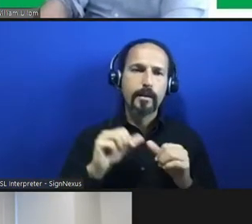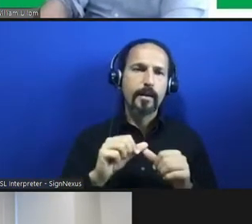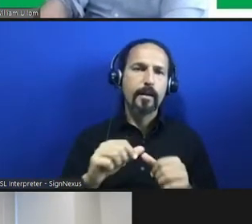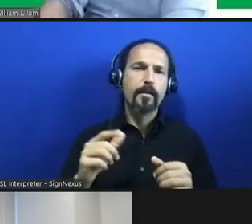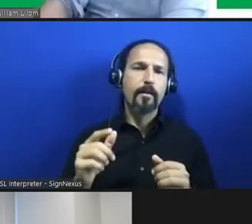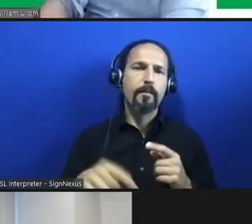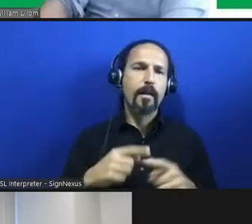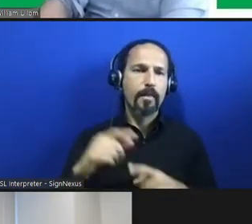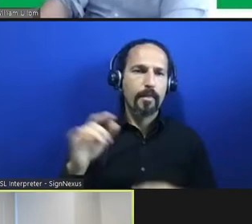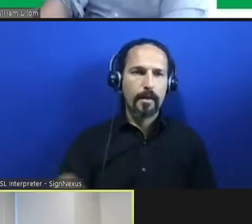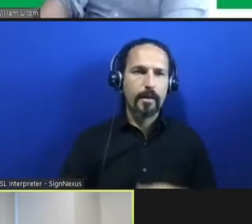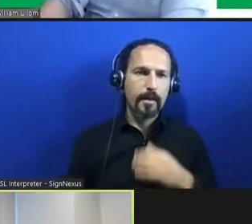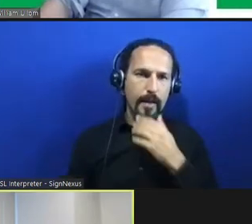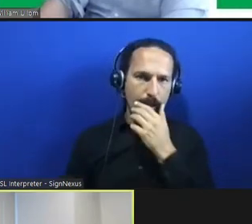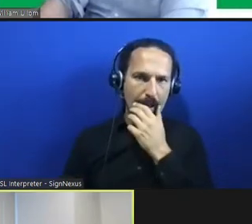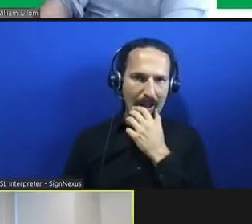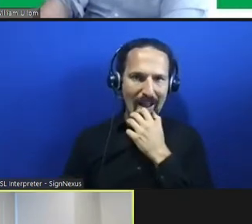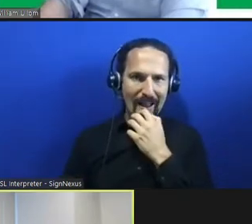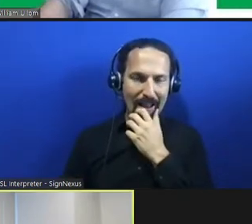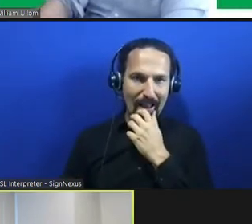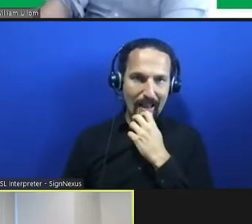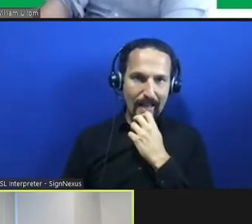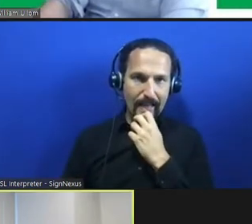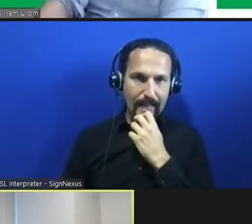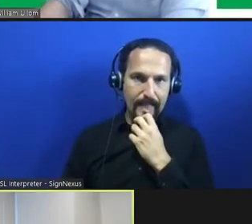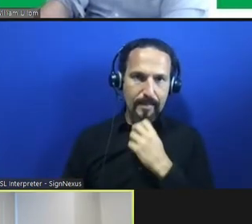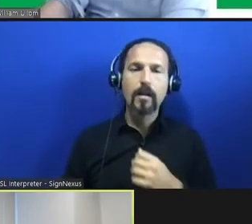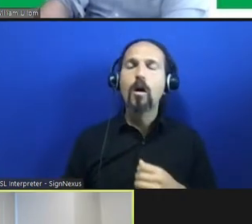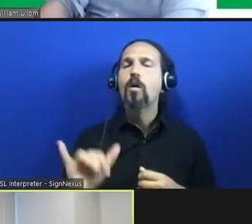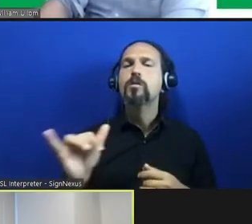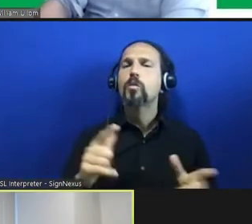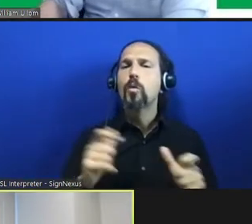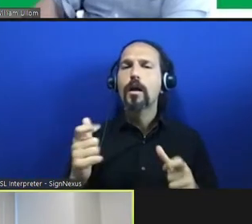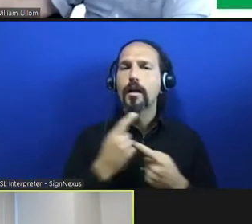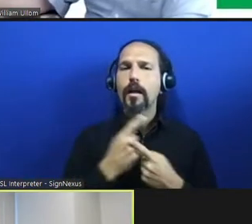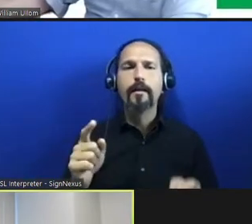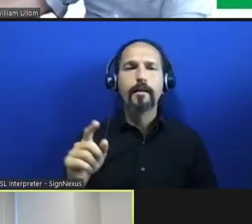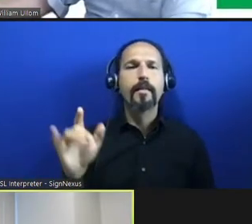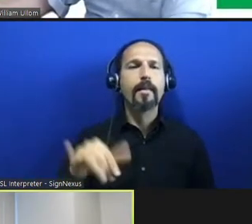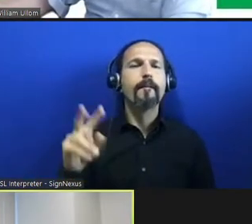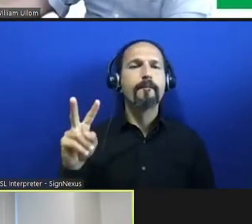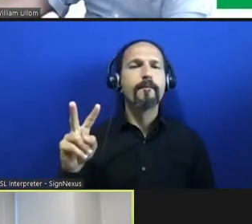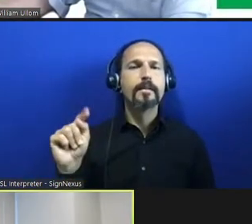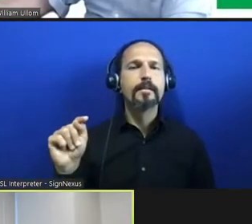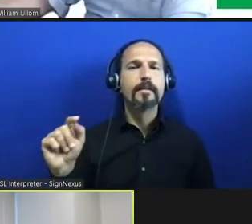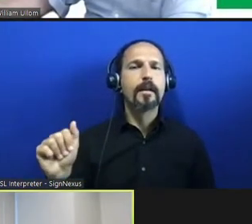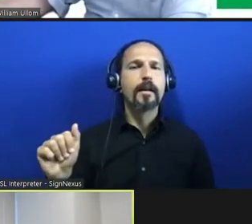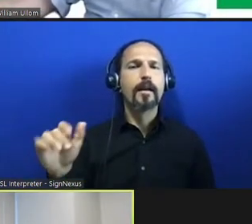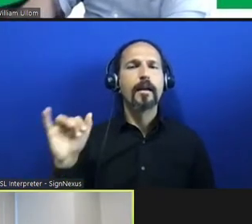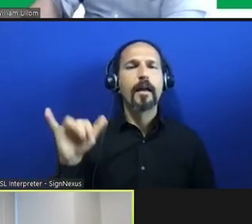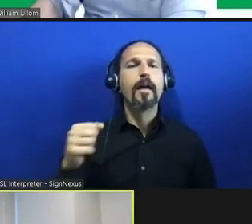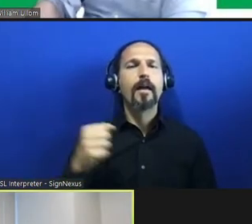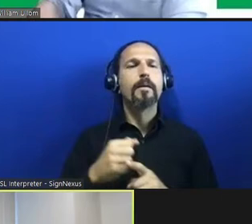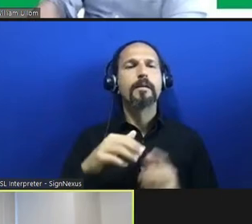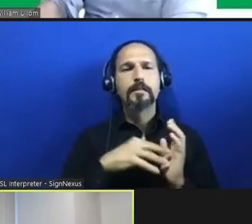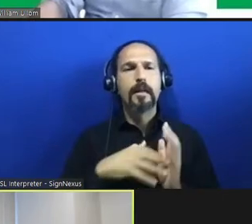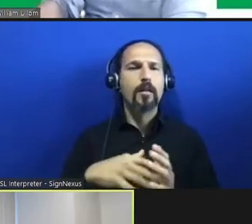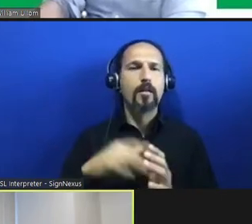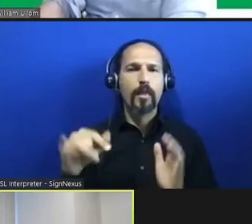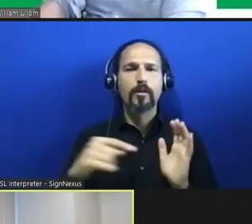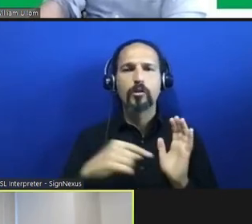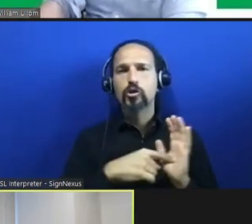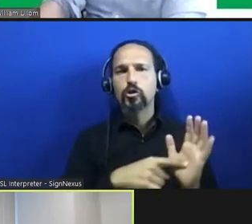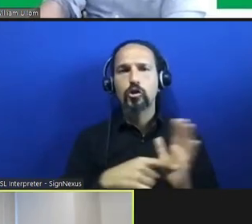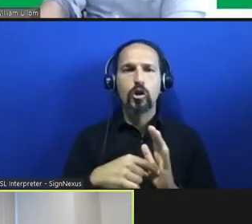this uh and and uh quickly the BCAA recently undertook an economic impact that